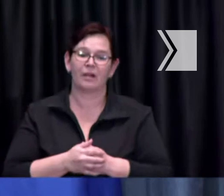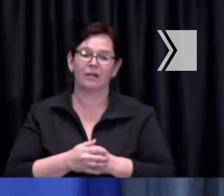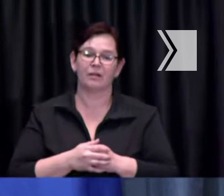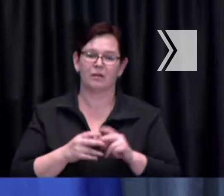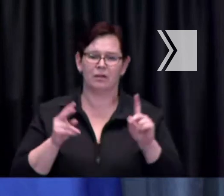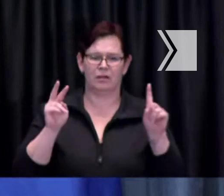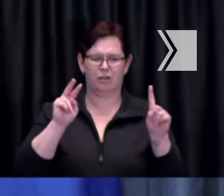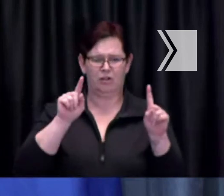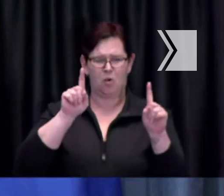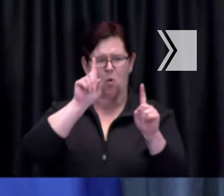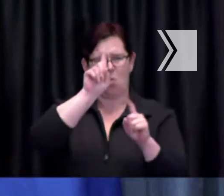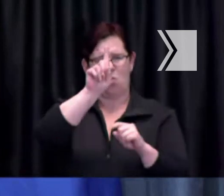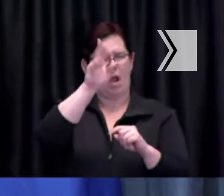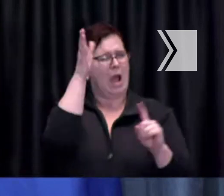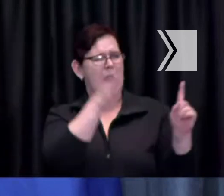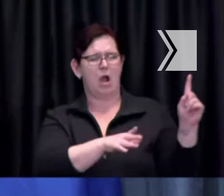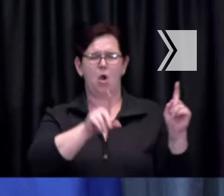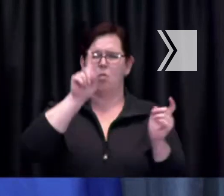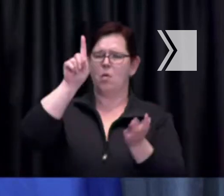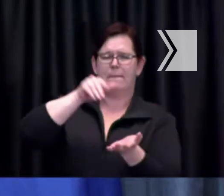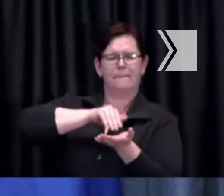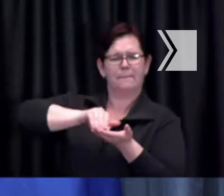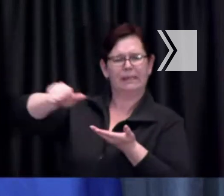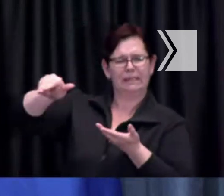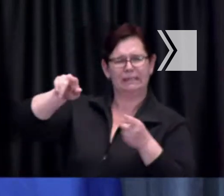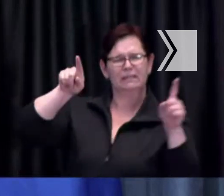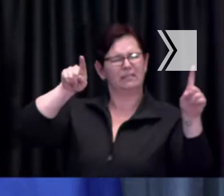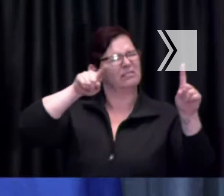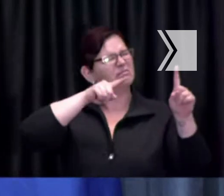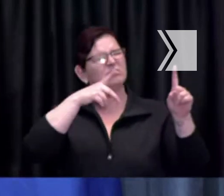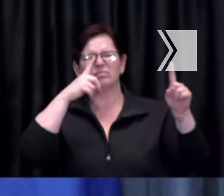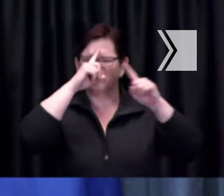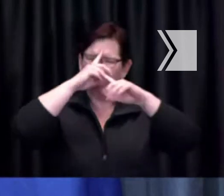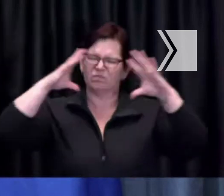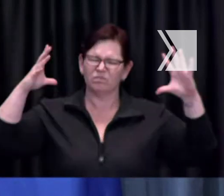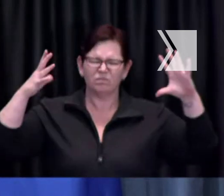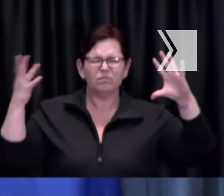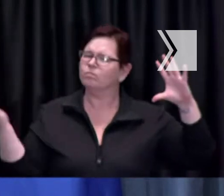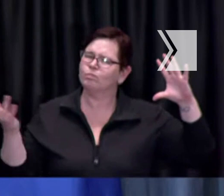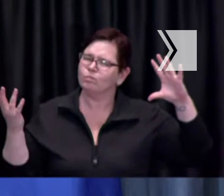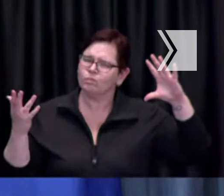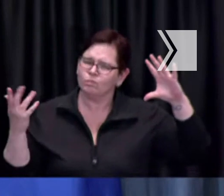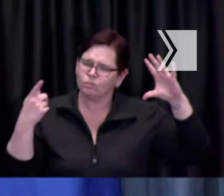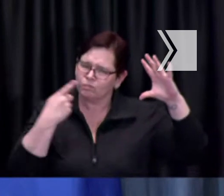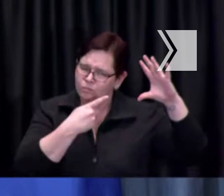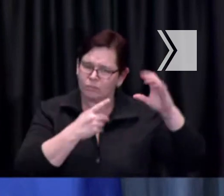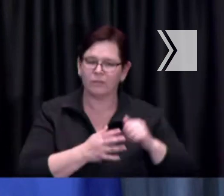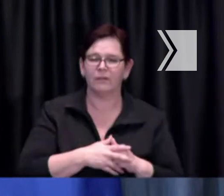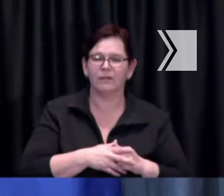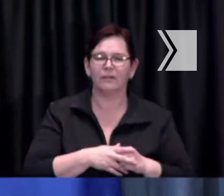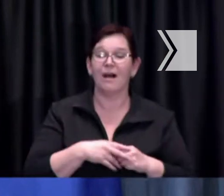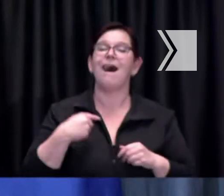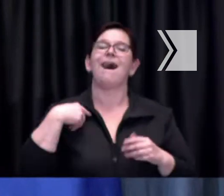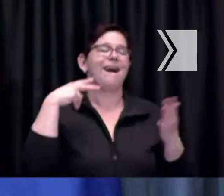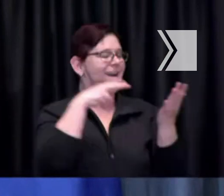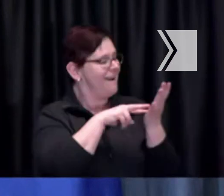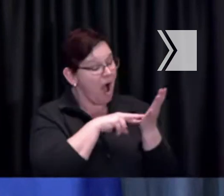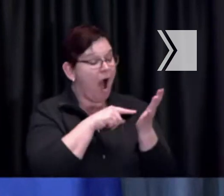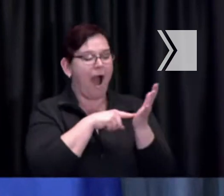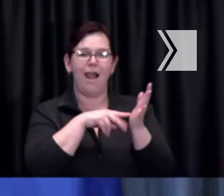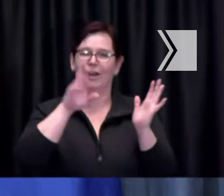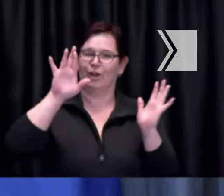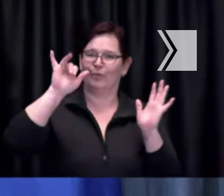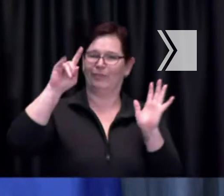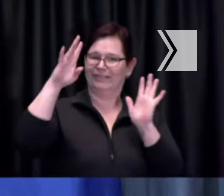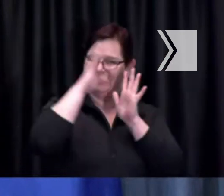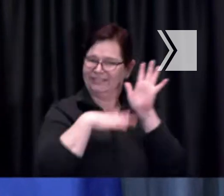million figure in some perspective. I found a table of risks in a publication for physicians that helps